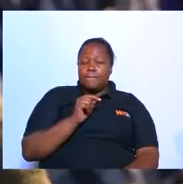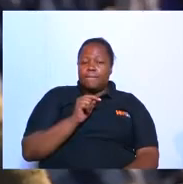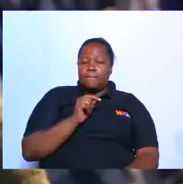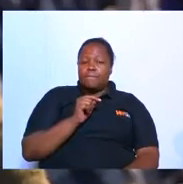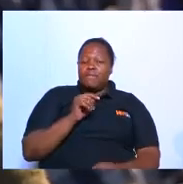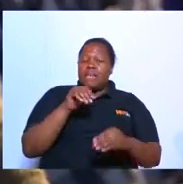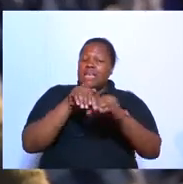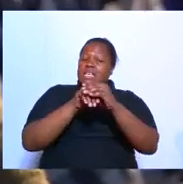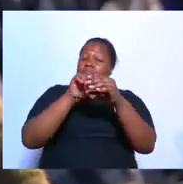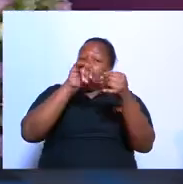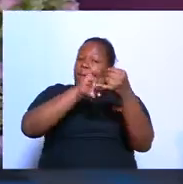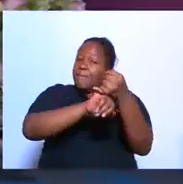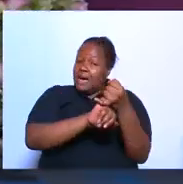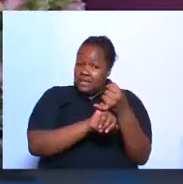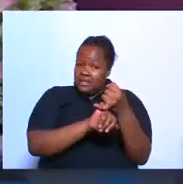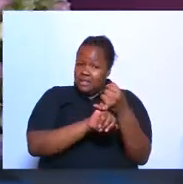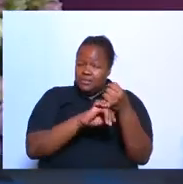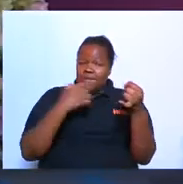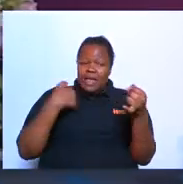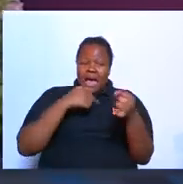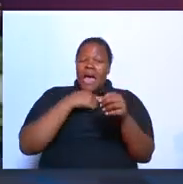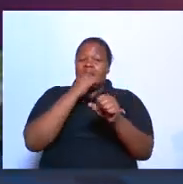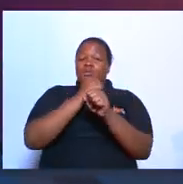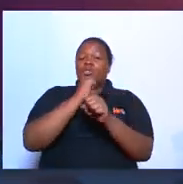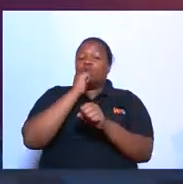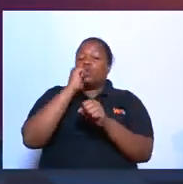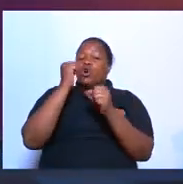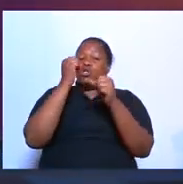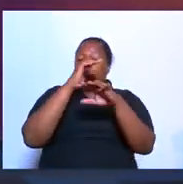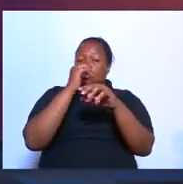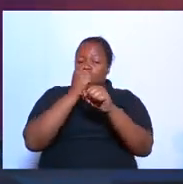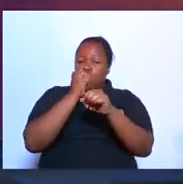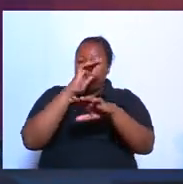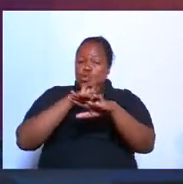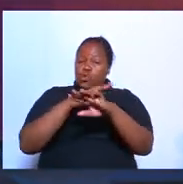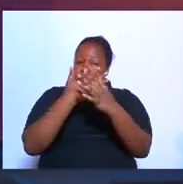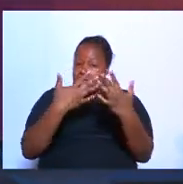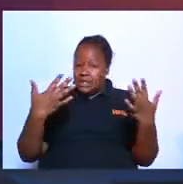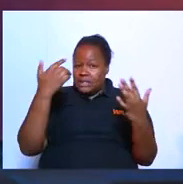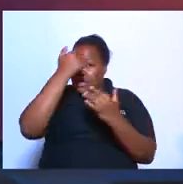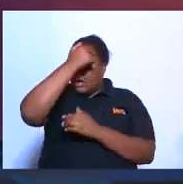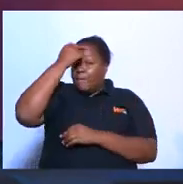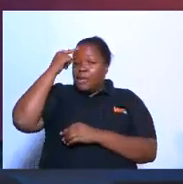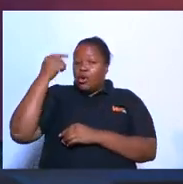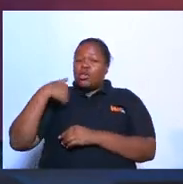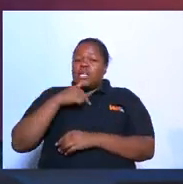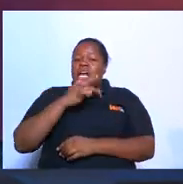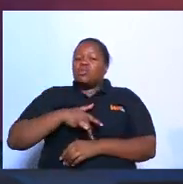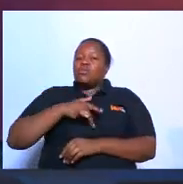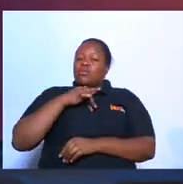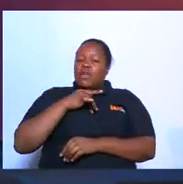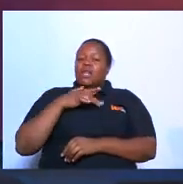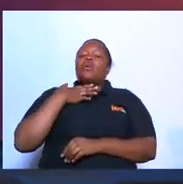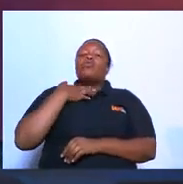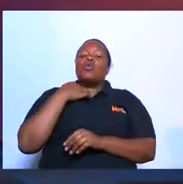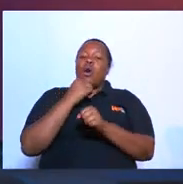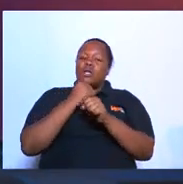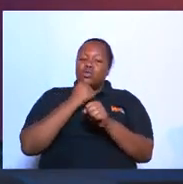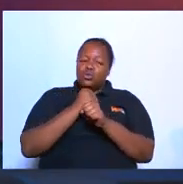in marriage we don't do good things just because we feel doing